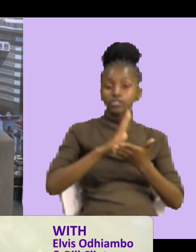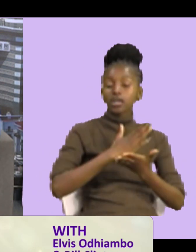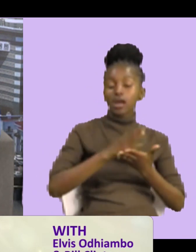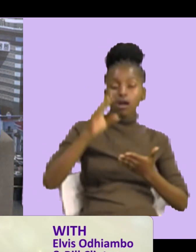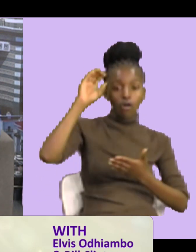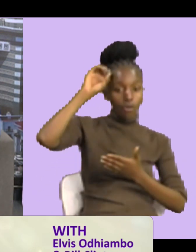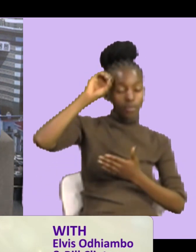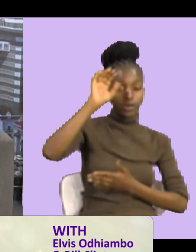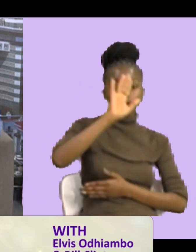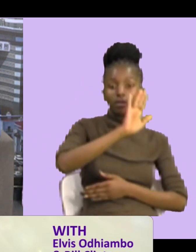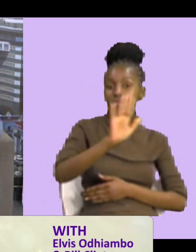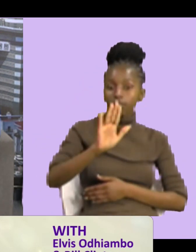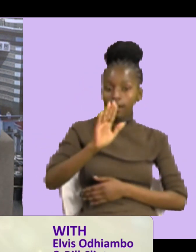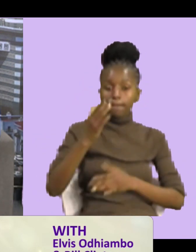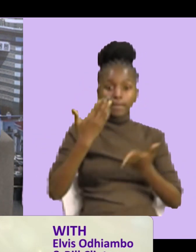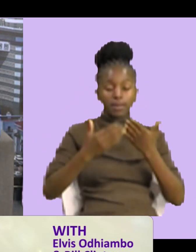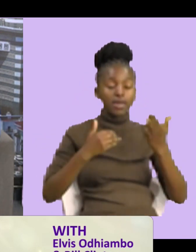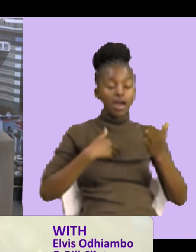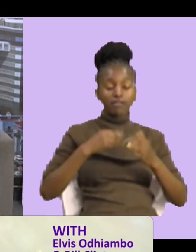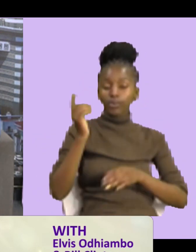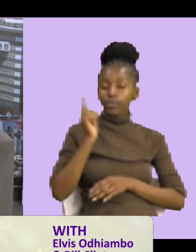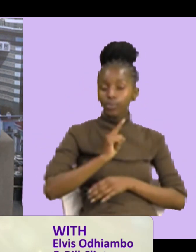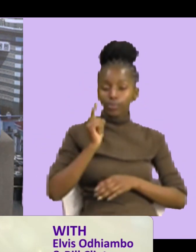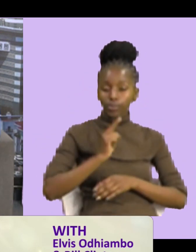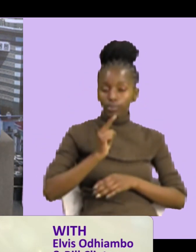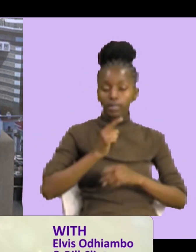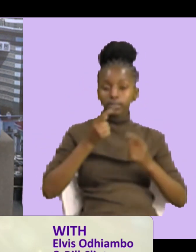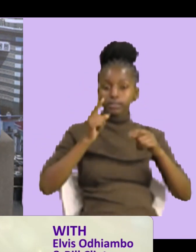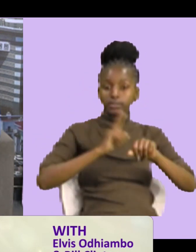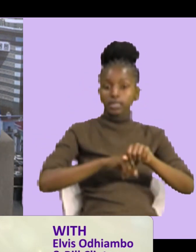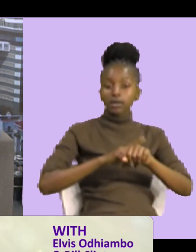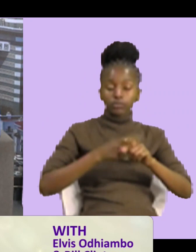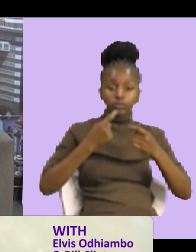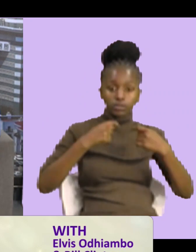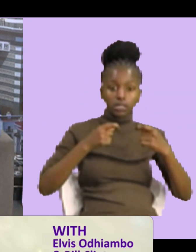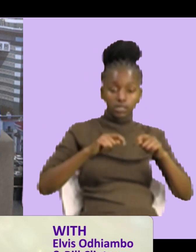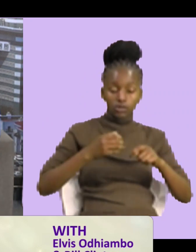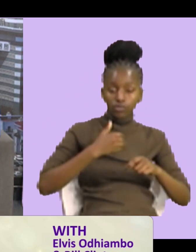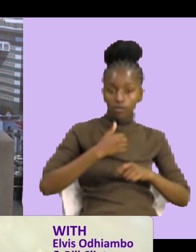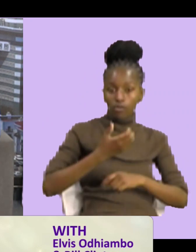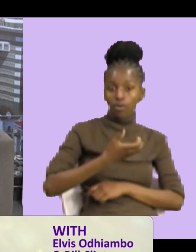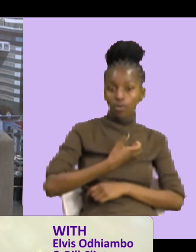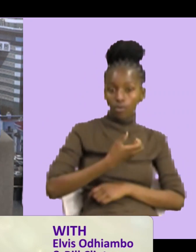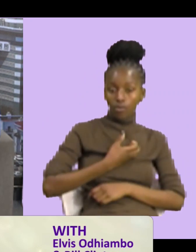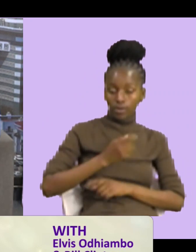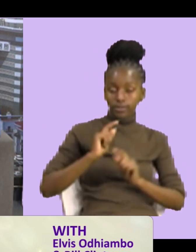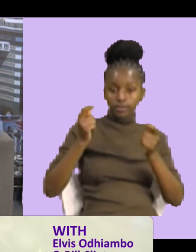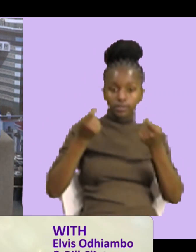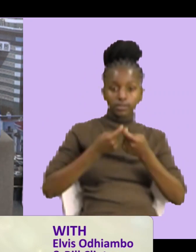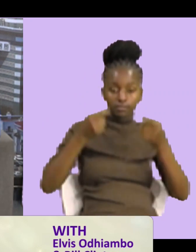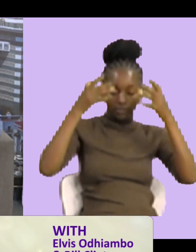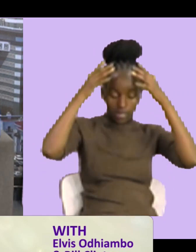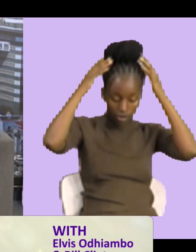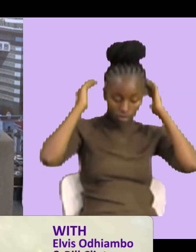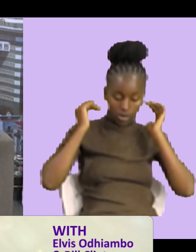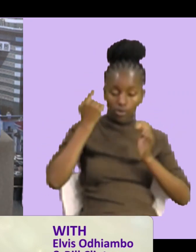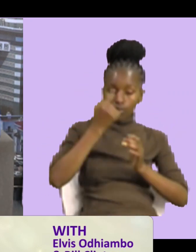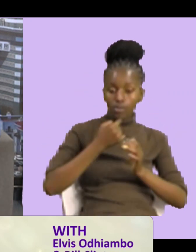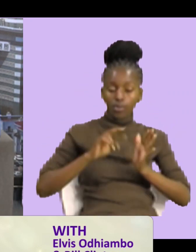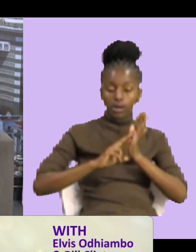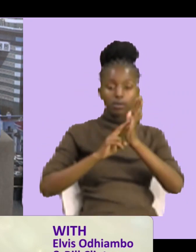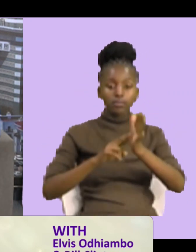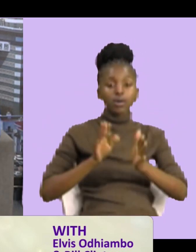also another tough test for Team Shujaa or Team Morans, or better yet, our very own Team Lioness, Pale representing in the